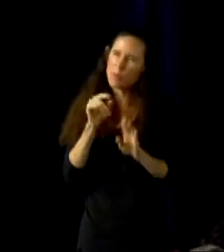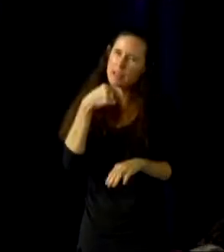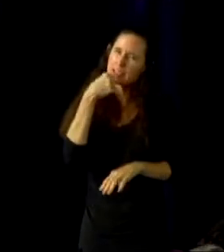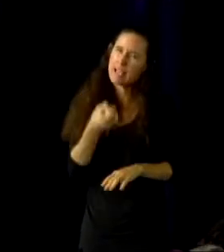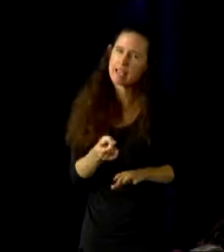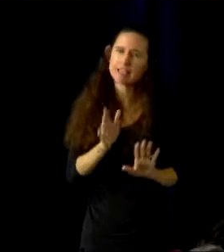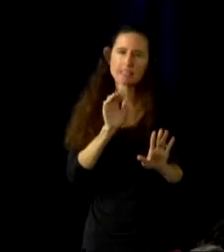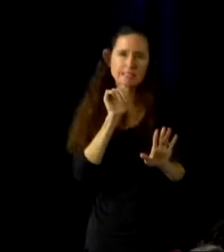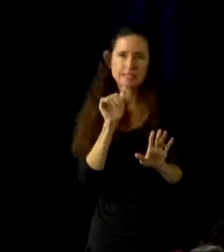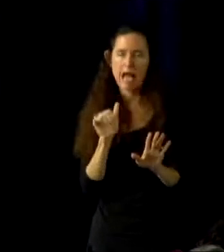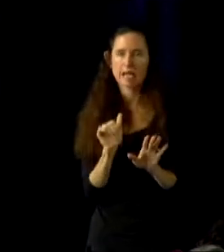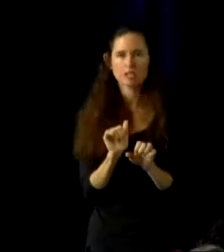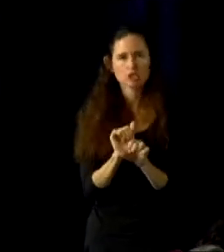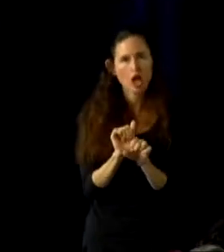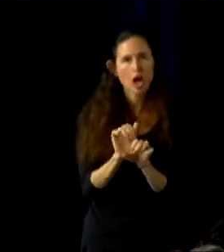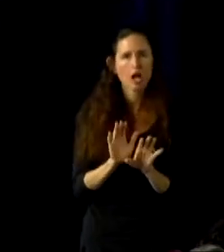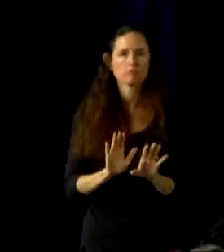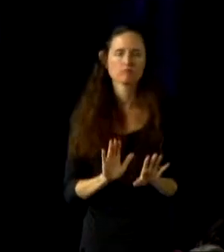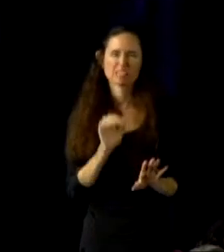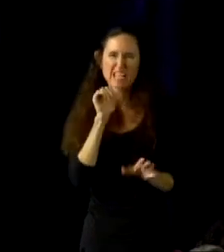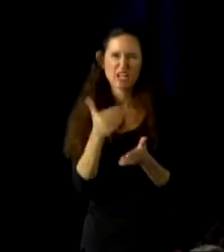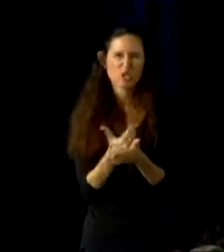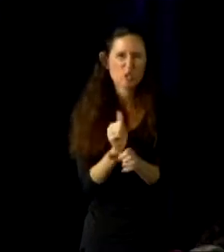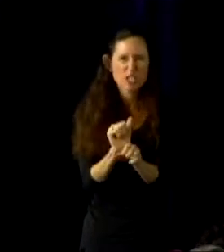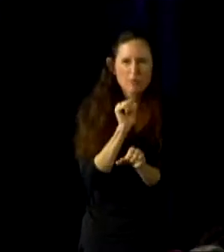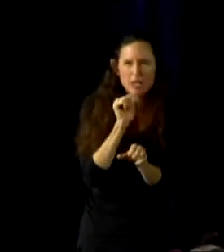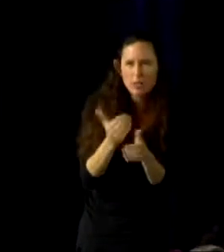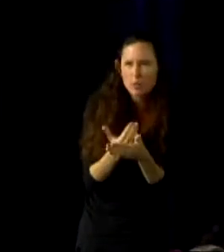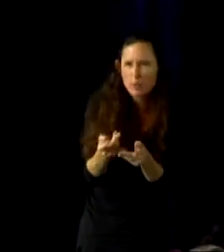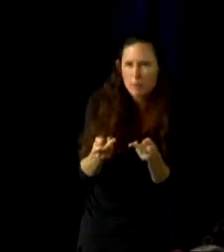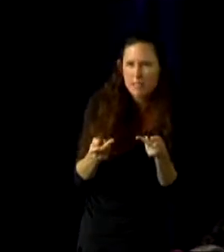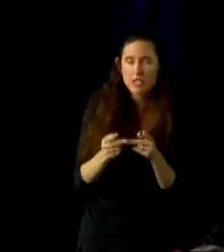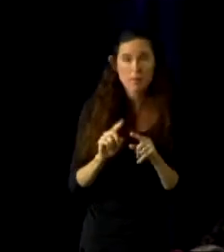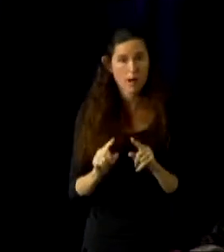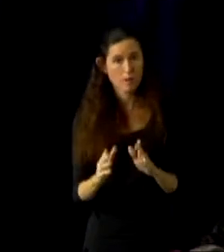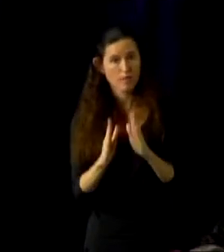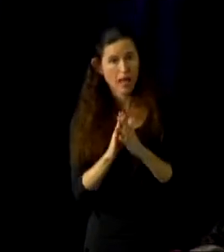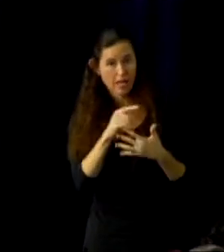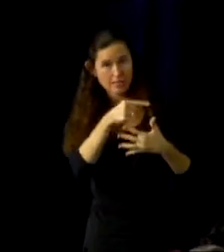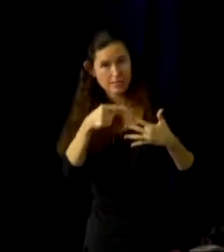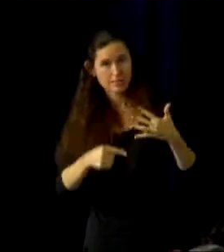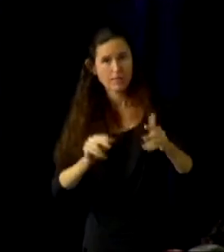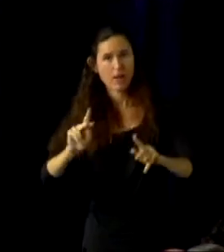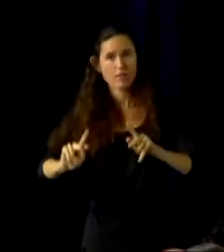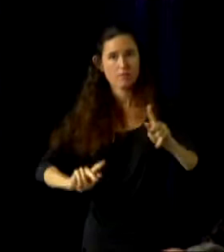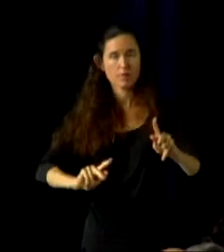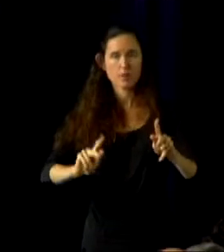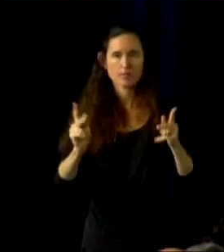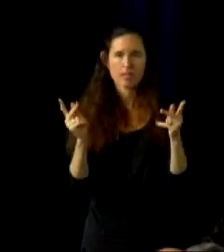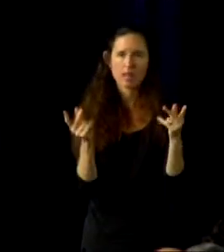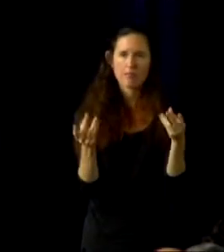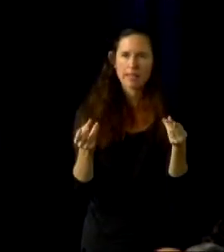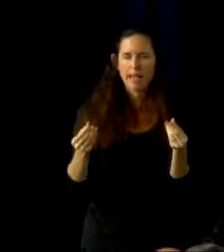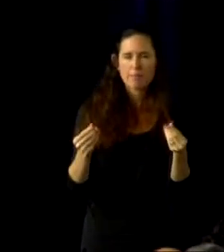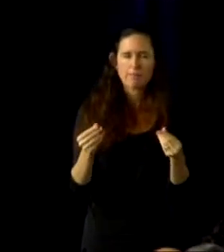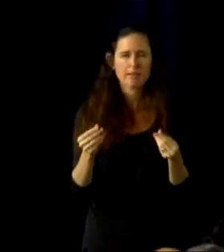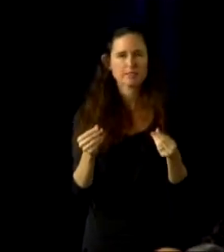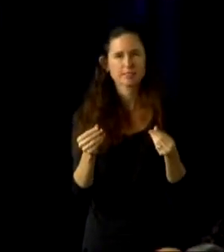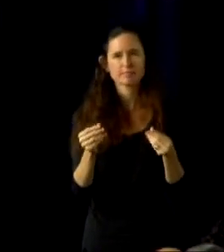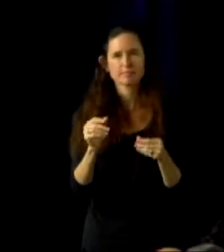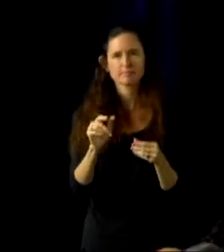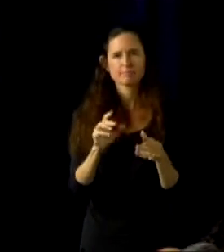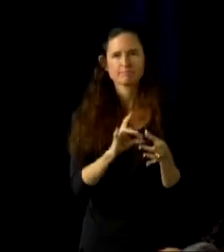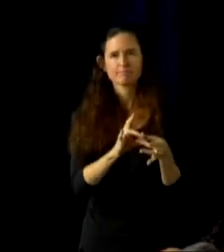not a new job. It's not a new position. But we've asked five people to be a campus liaison. And what a